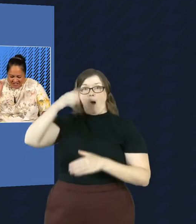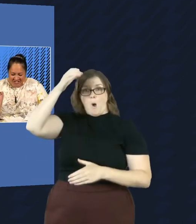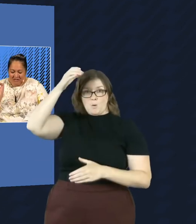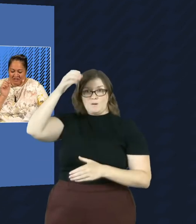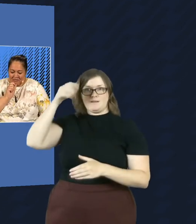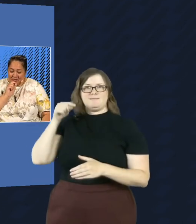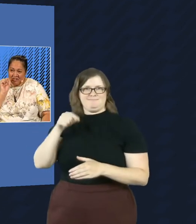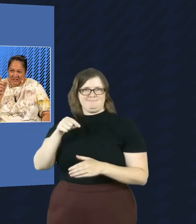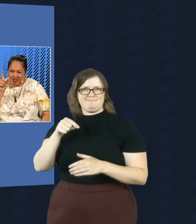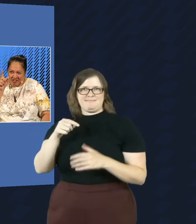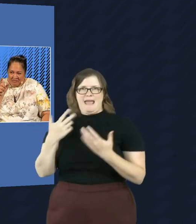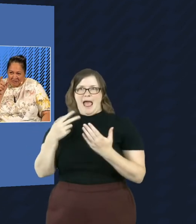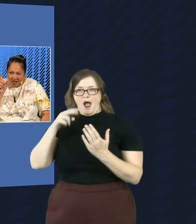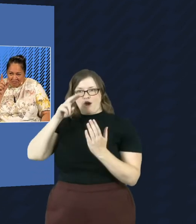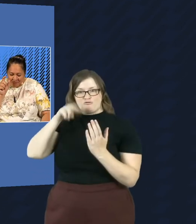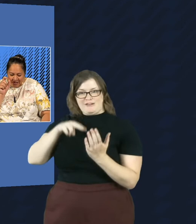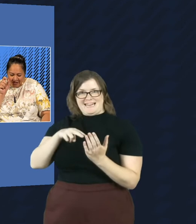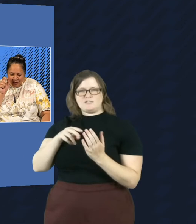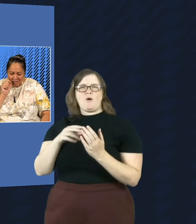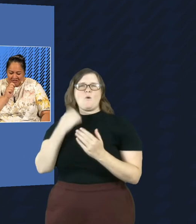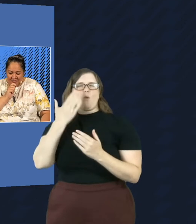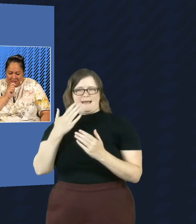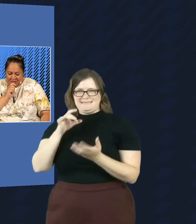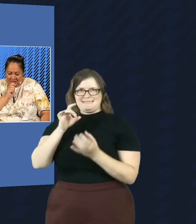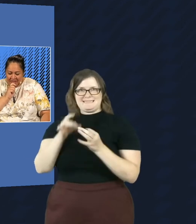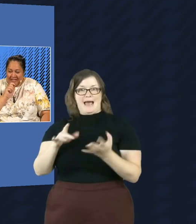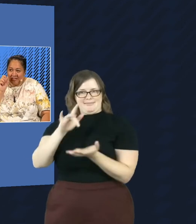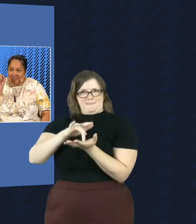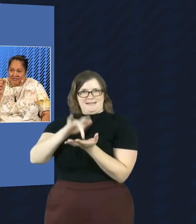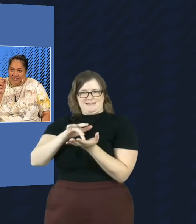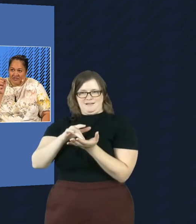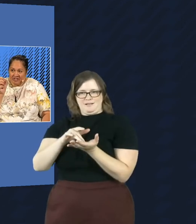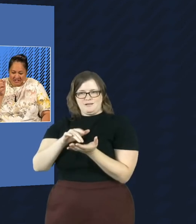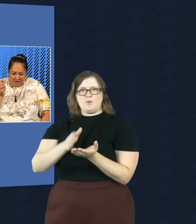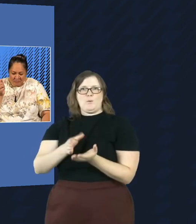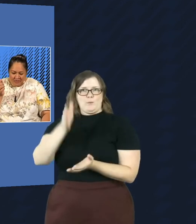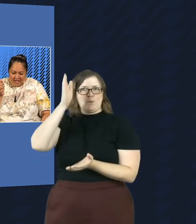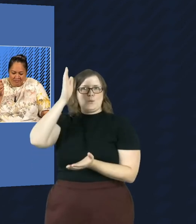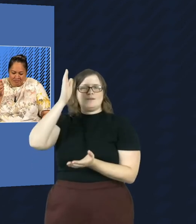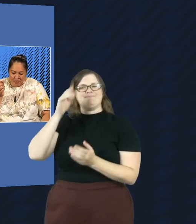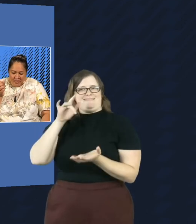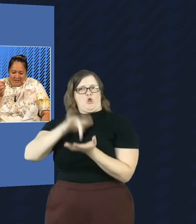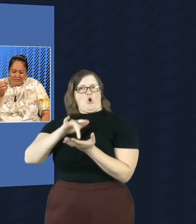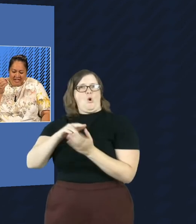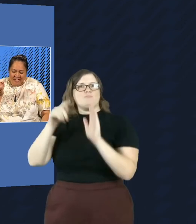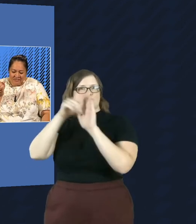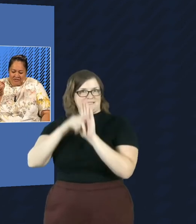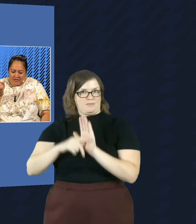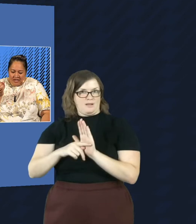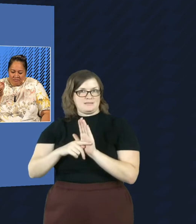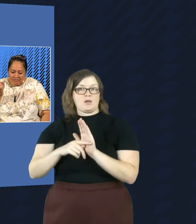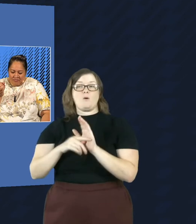it. You start with the middle. Those in the middle are core principles. First of all, at the top, we